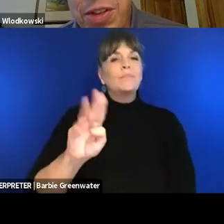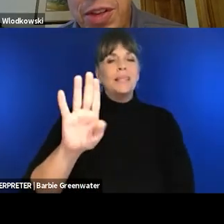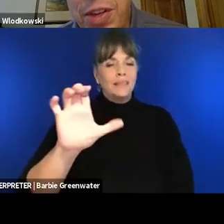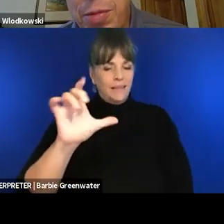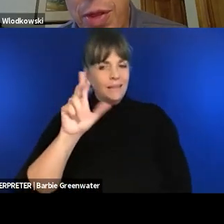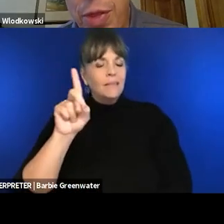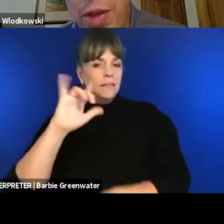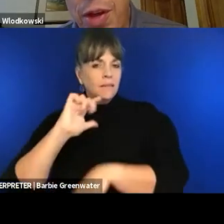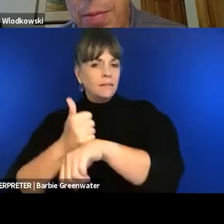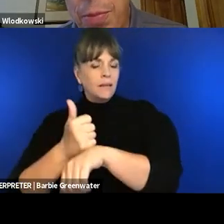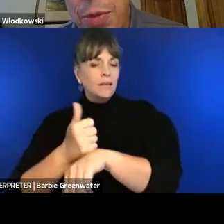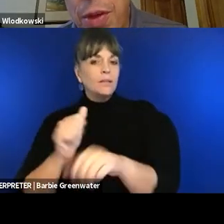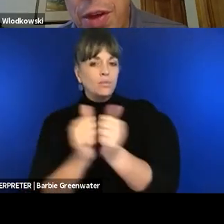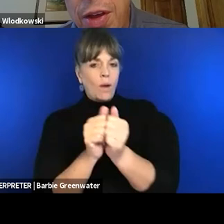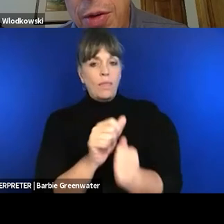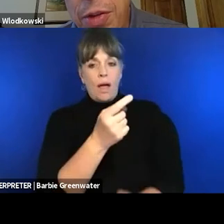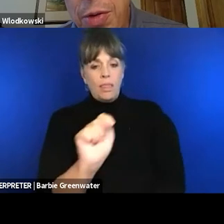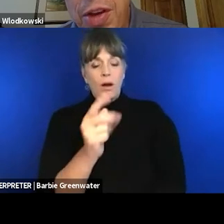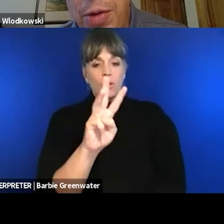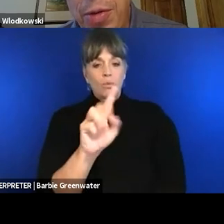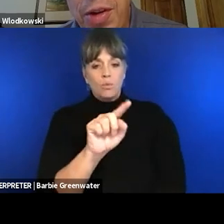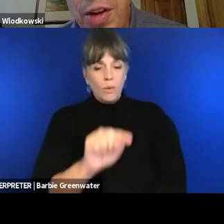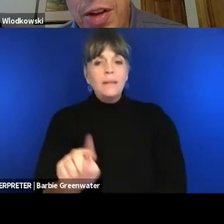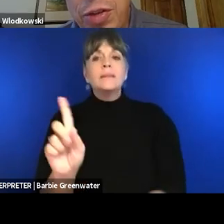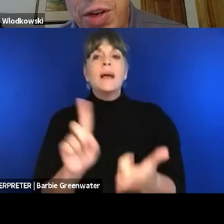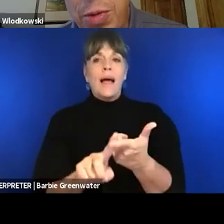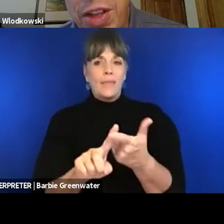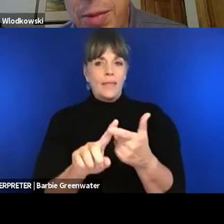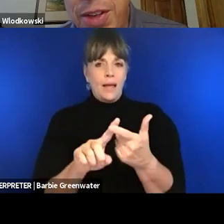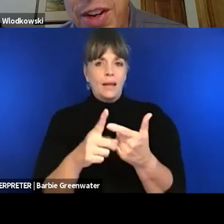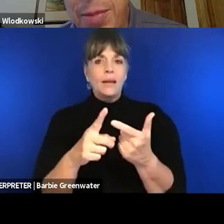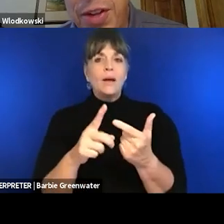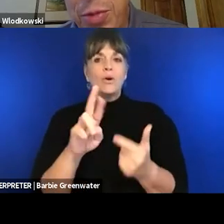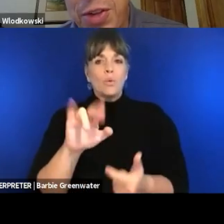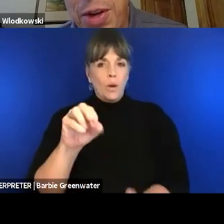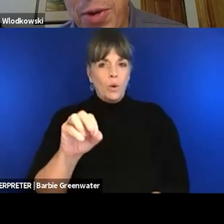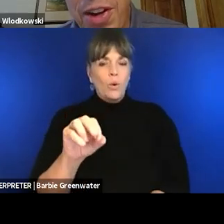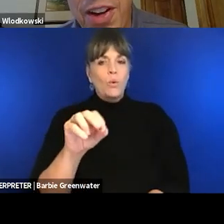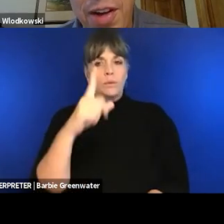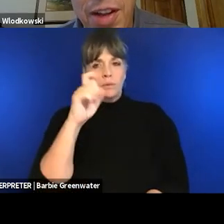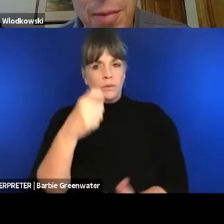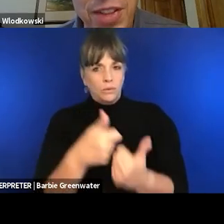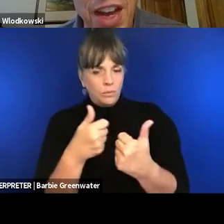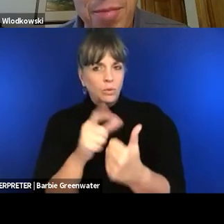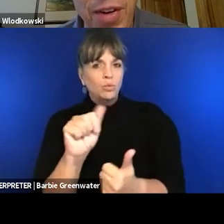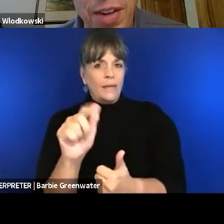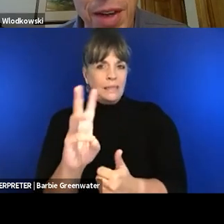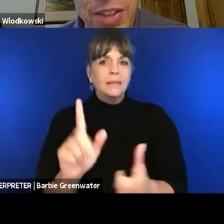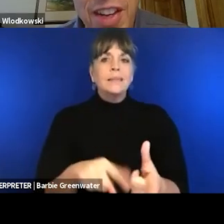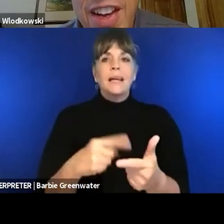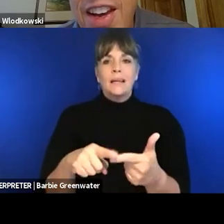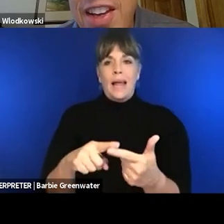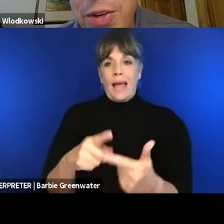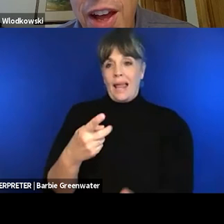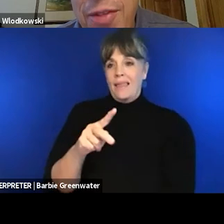most recently with the Tokyo 2020 Olympics that happened in 2021, Olympics and